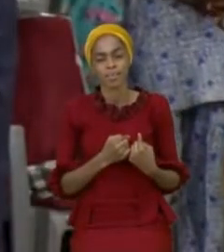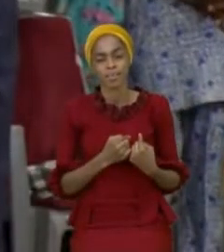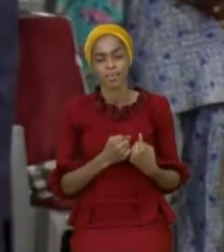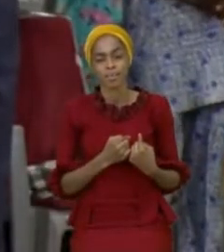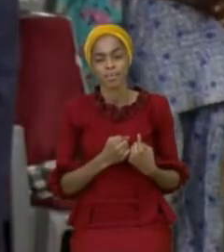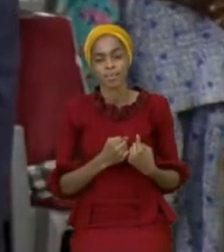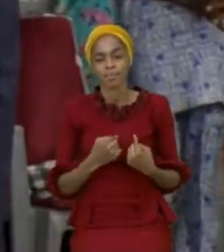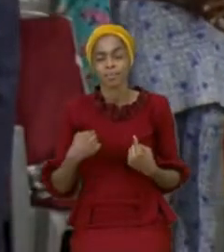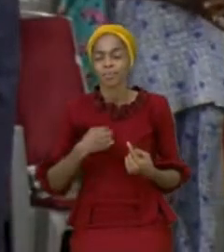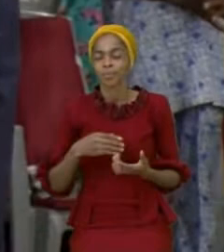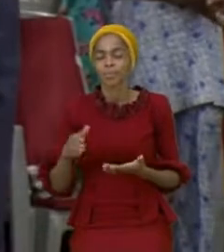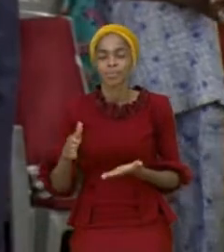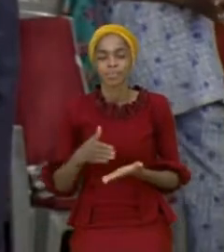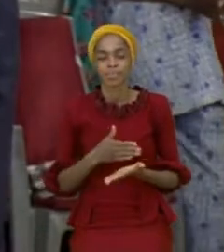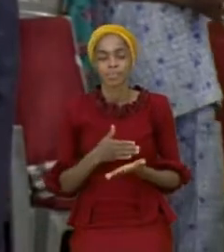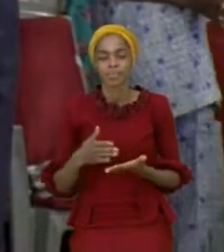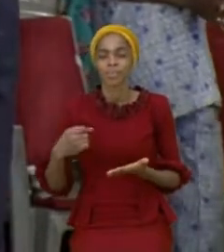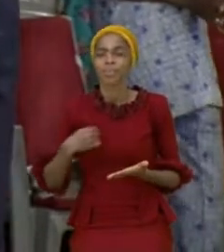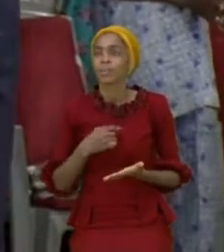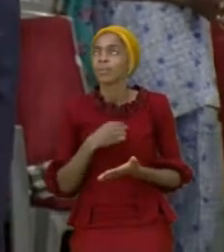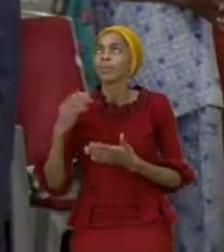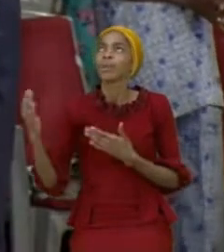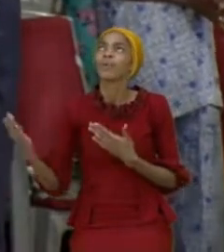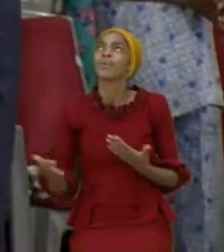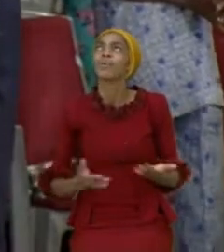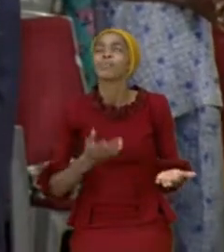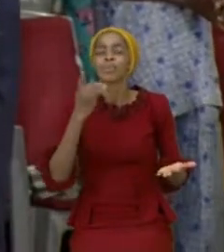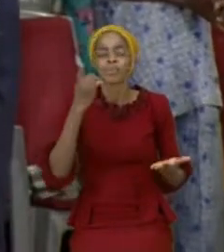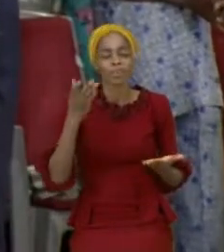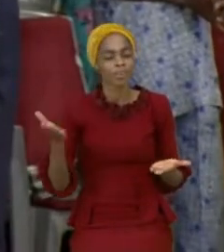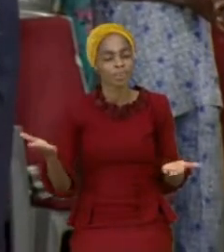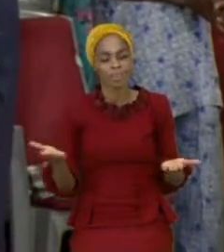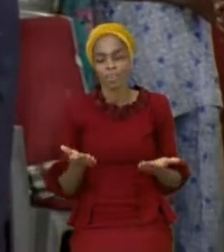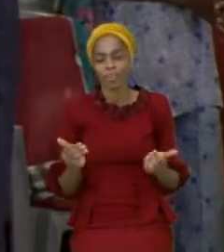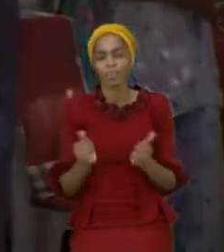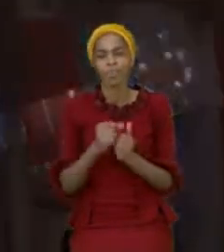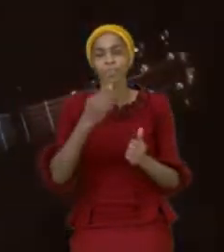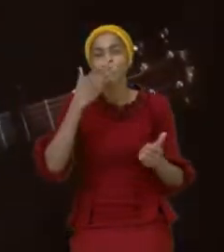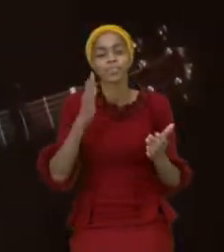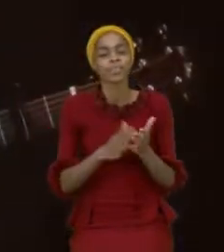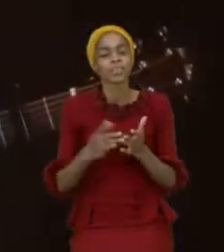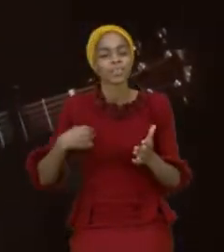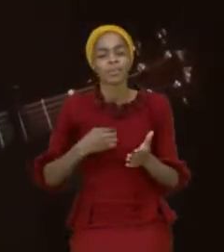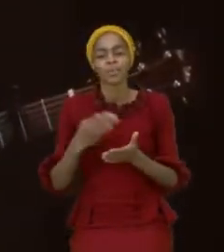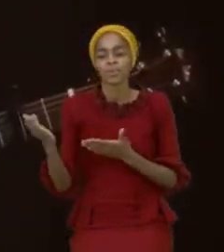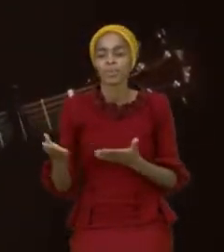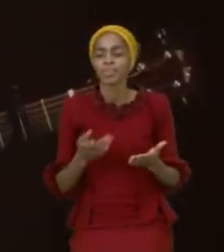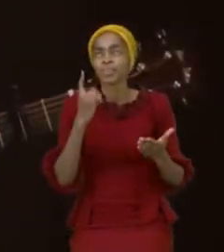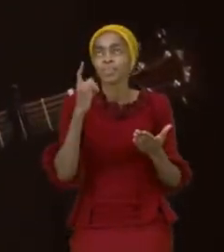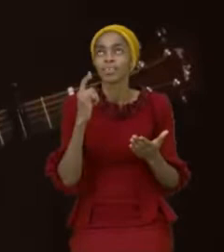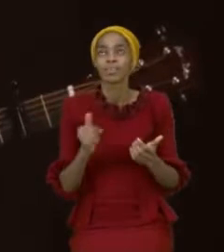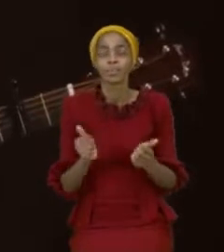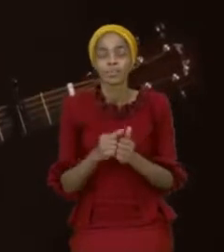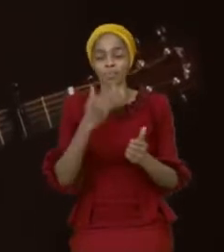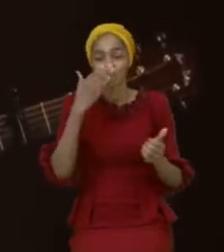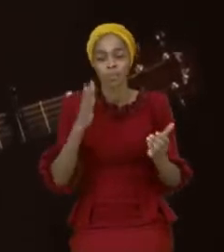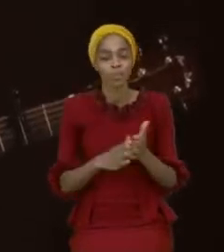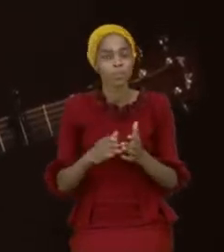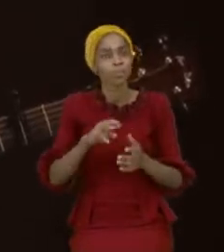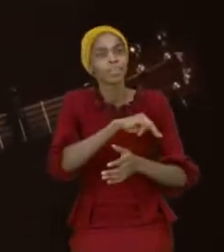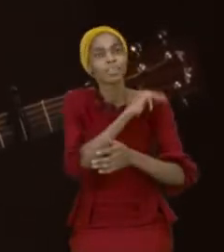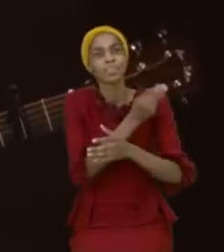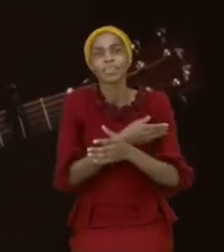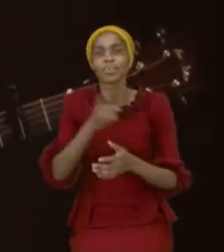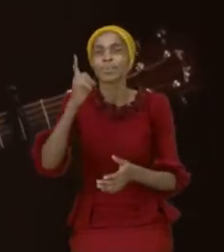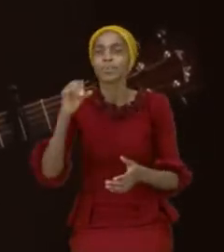And we sing, we welcome you with praise. We welcome you with praise.